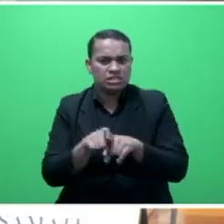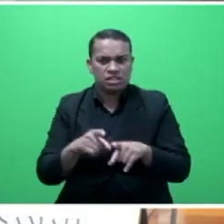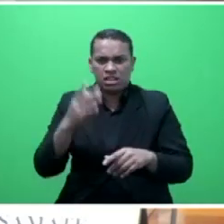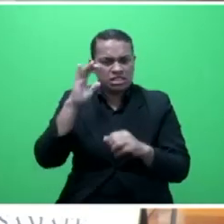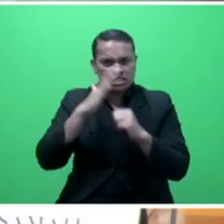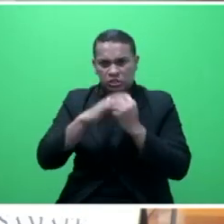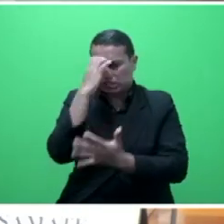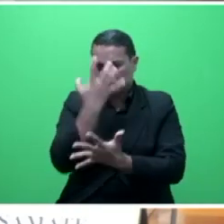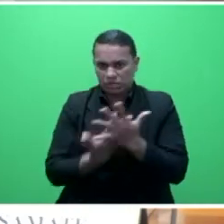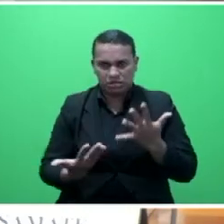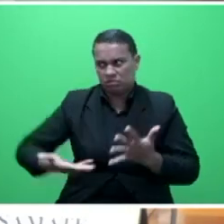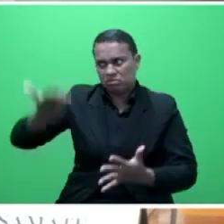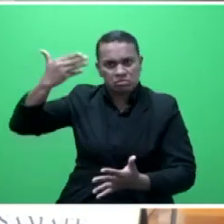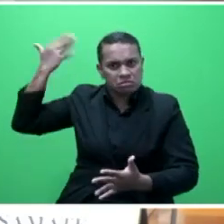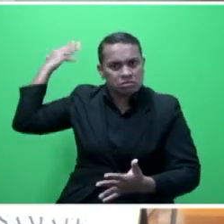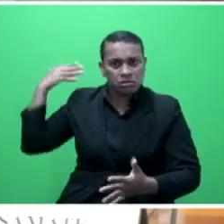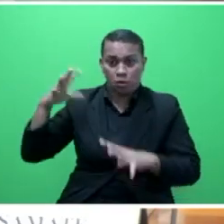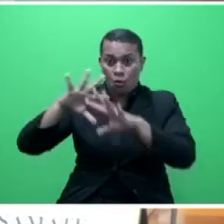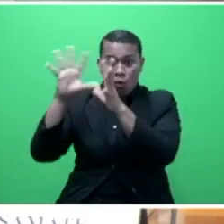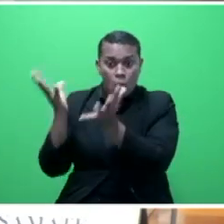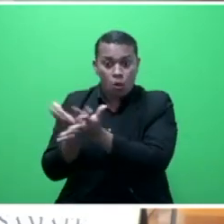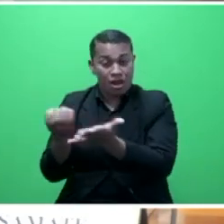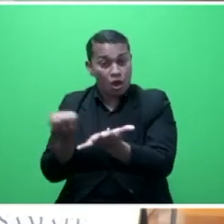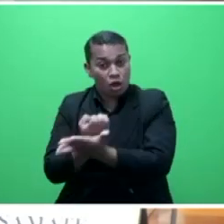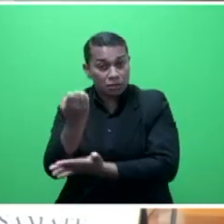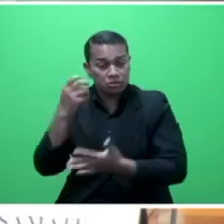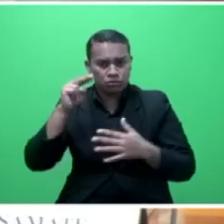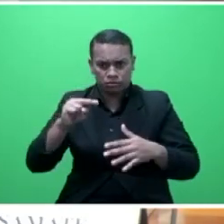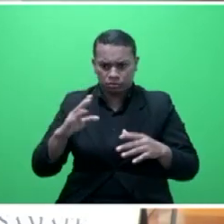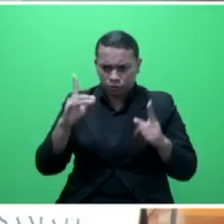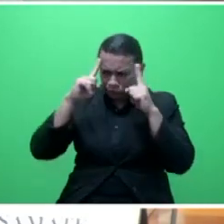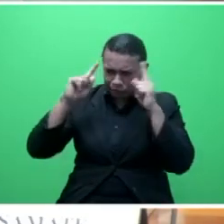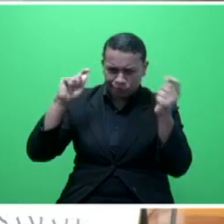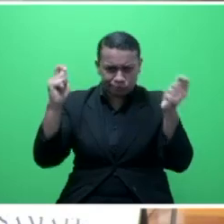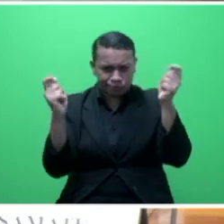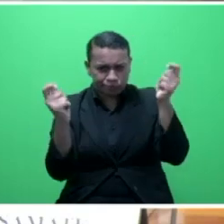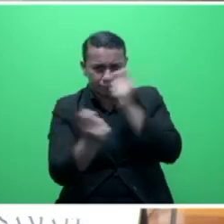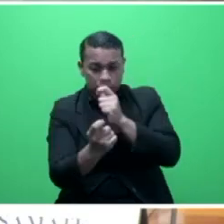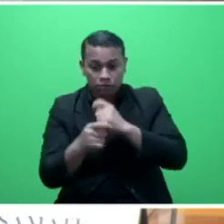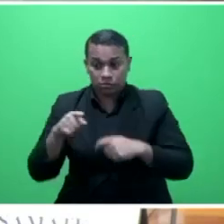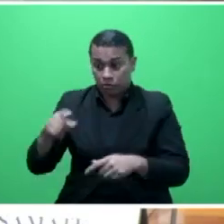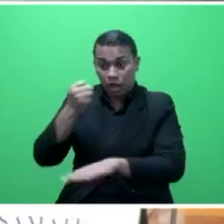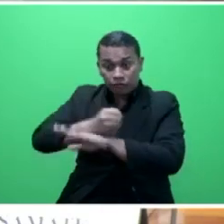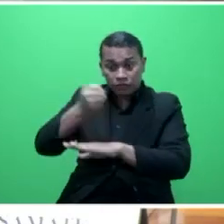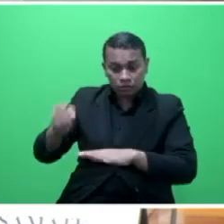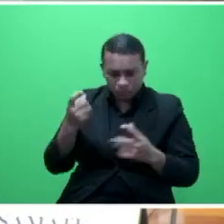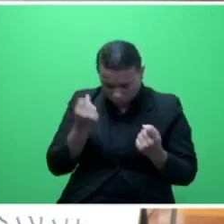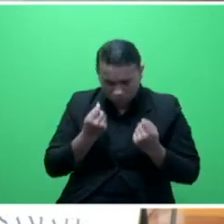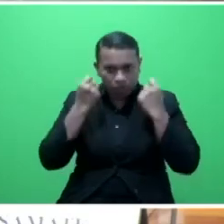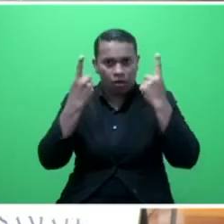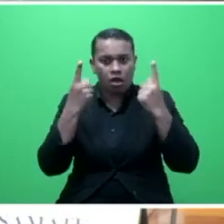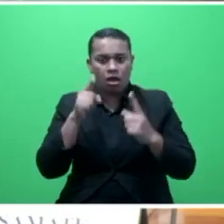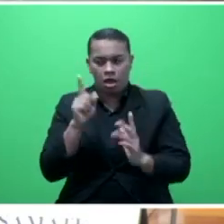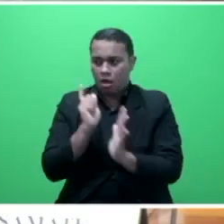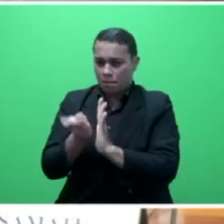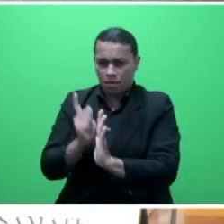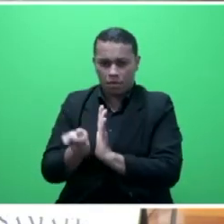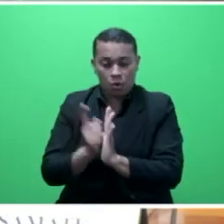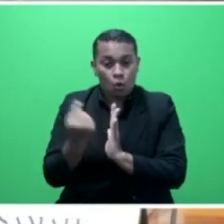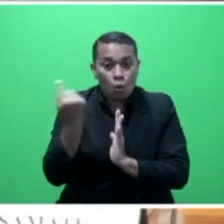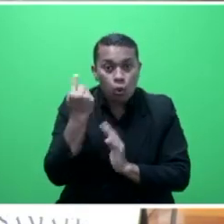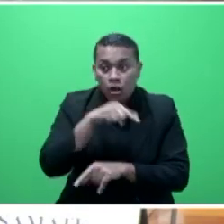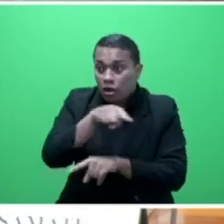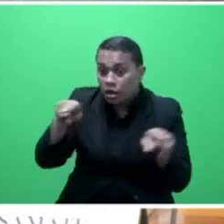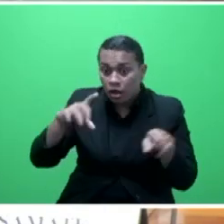world economy is in the midst of a paradigm shift. Governments around the world are quickly recognizing that only those nations that are willing to step